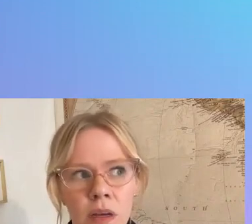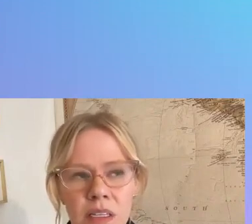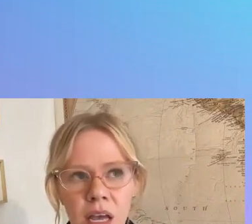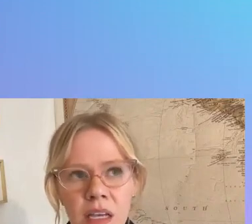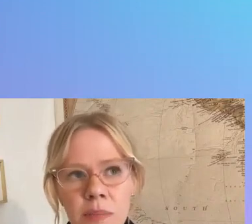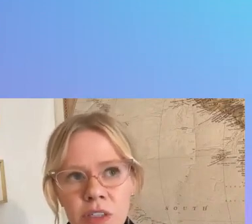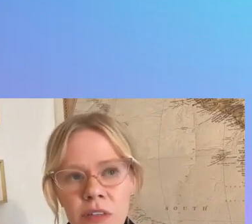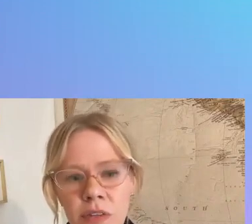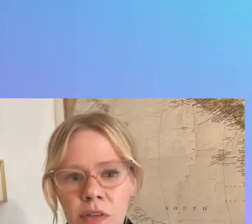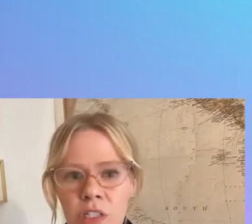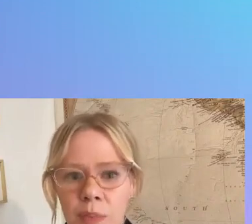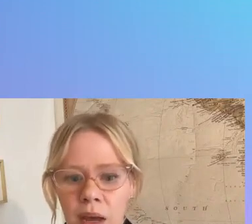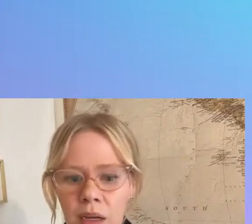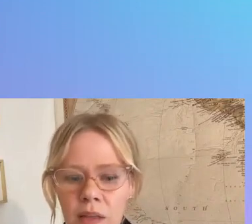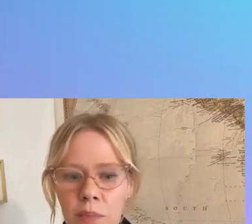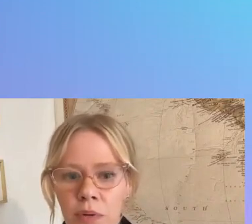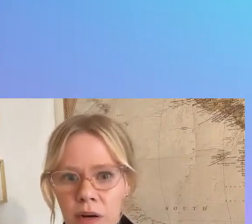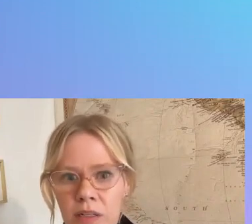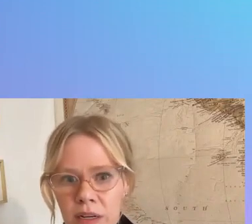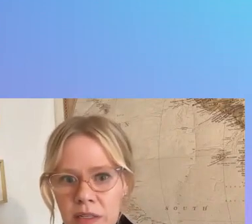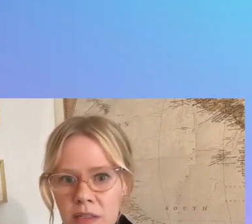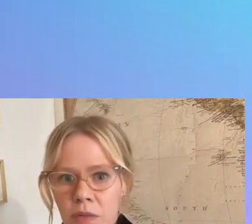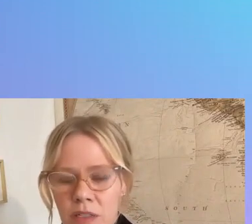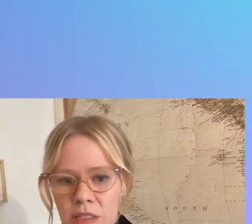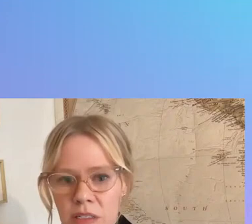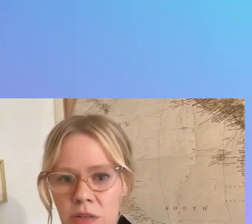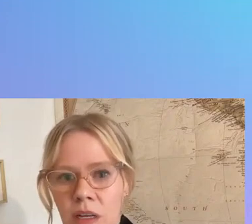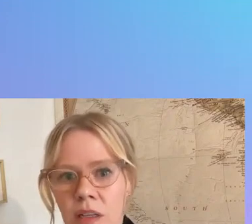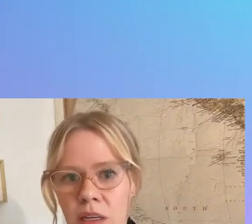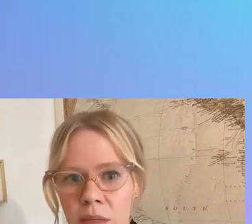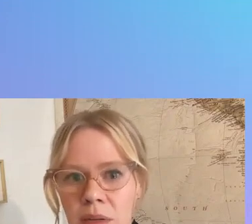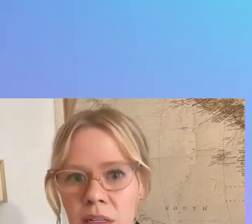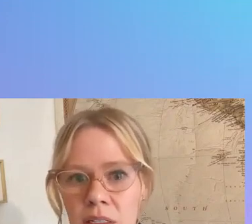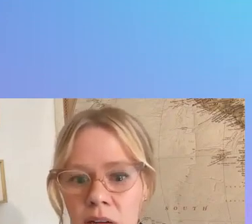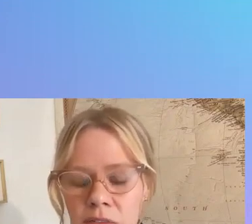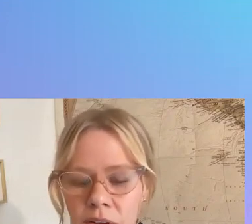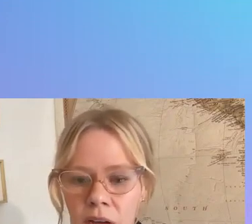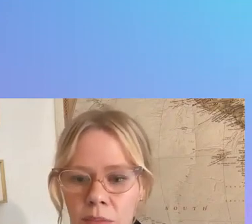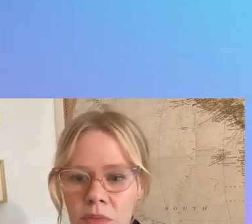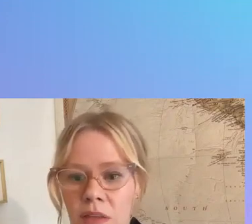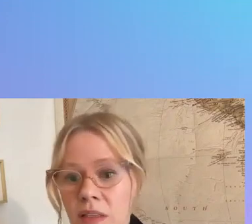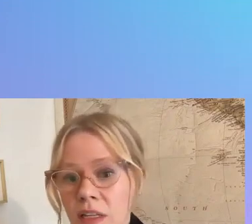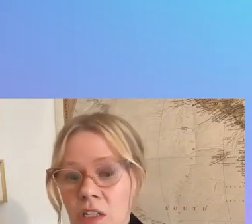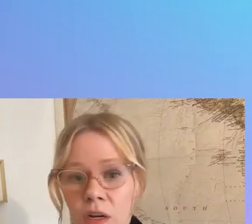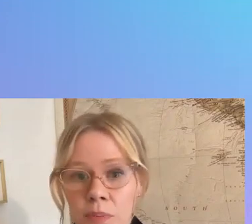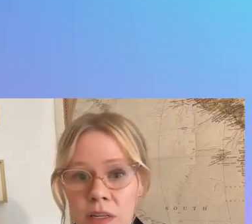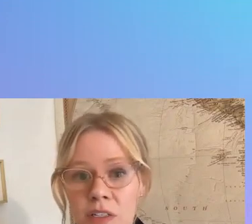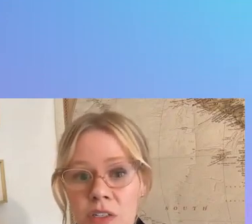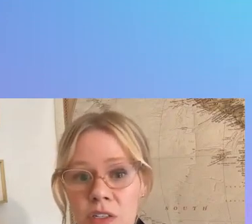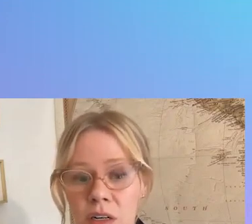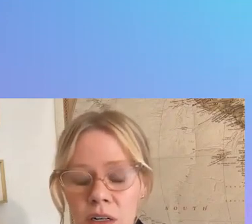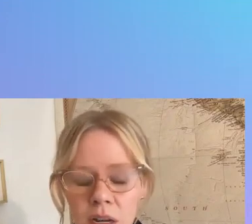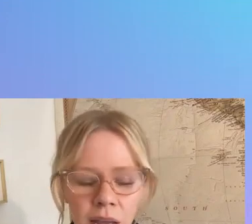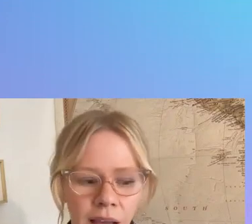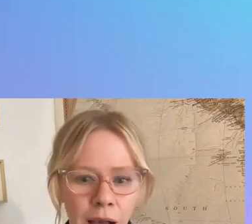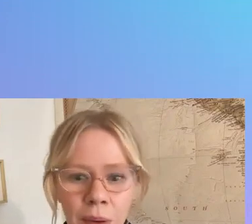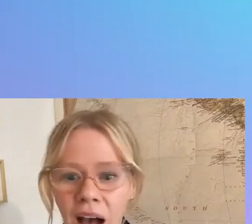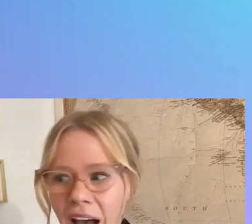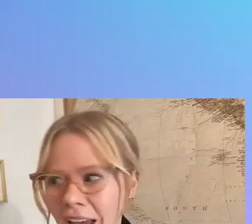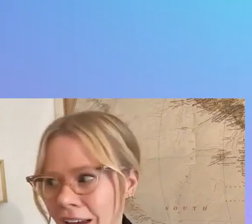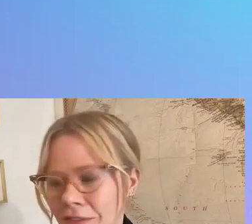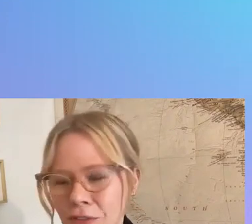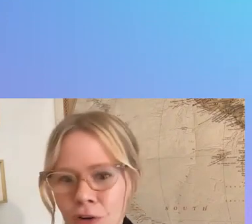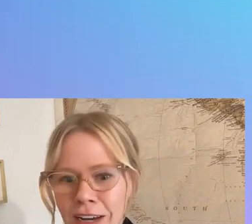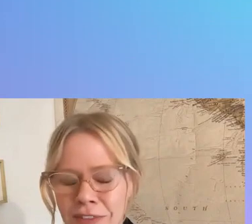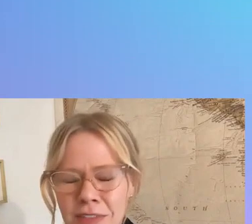They did an exhibition a few years back and they prioritized multisensory in the exhibit itself. So I think that's a great place to start.